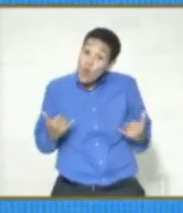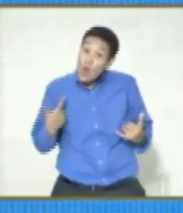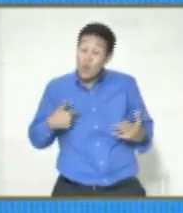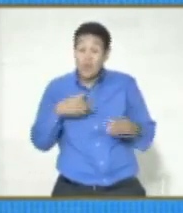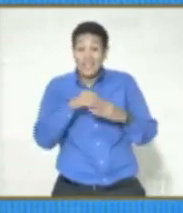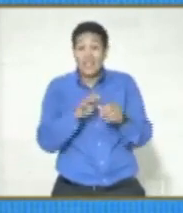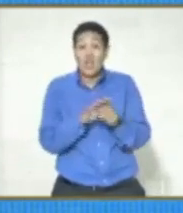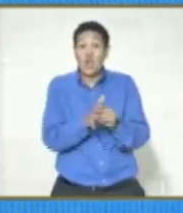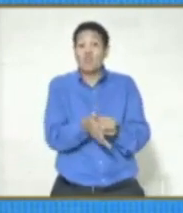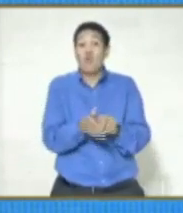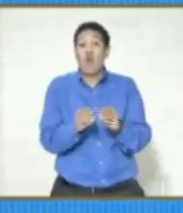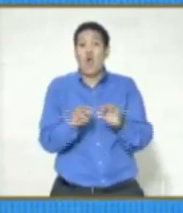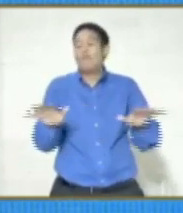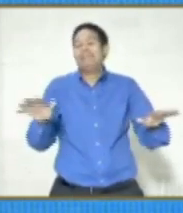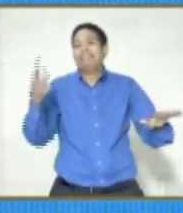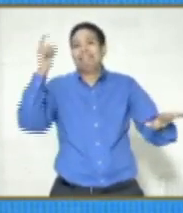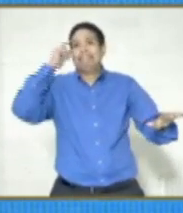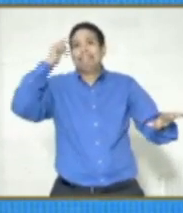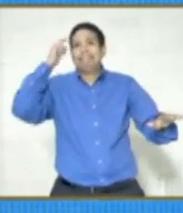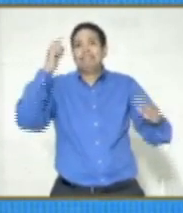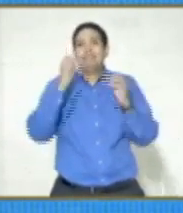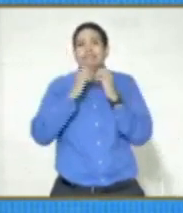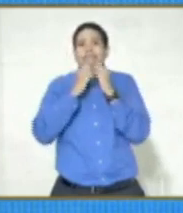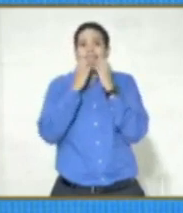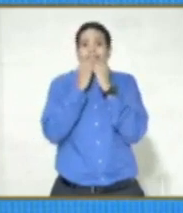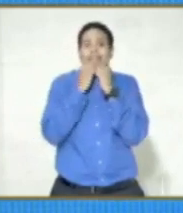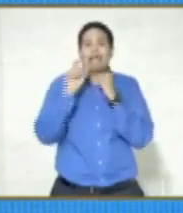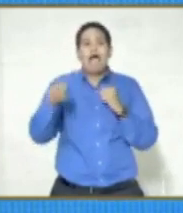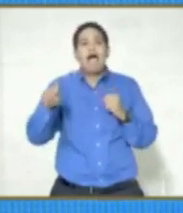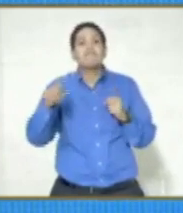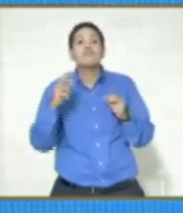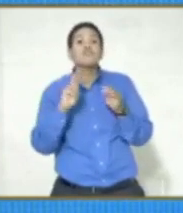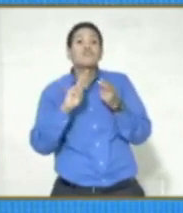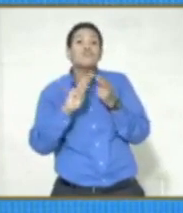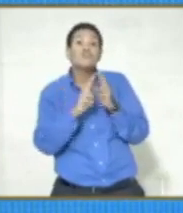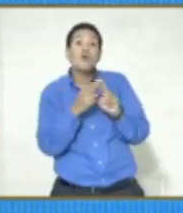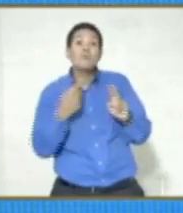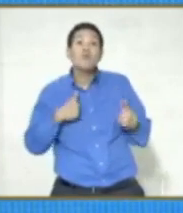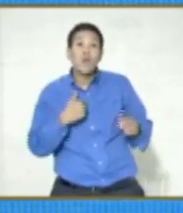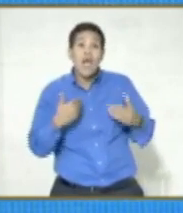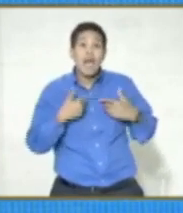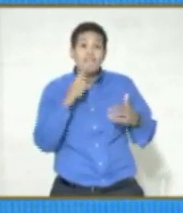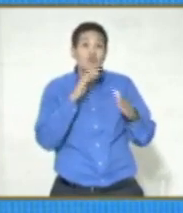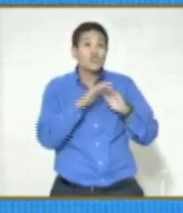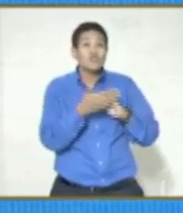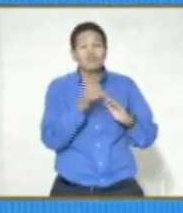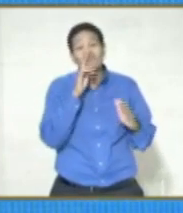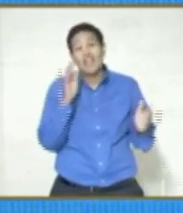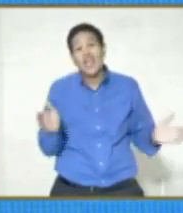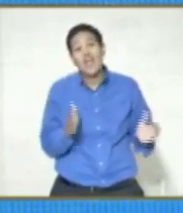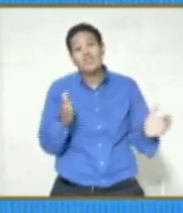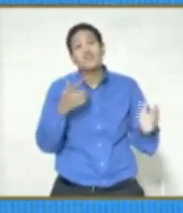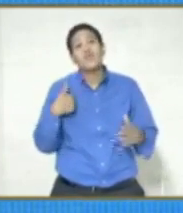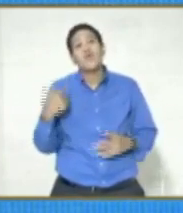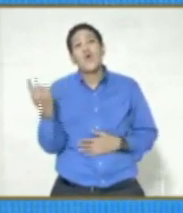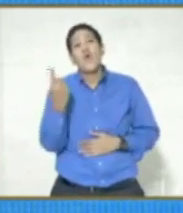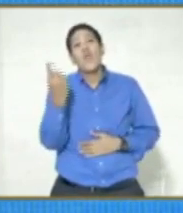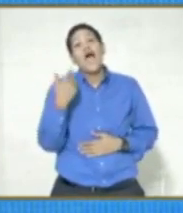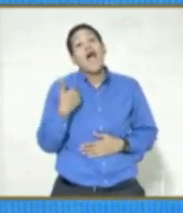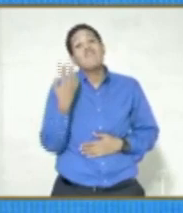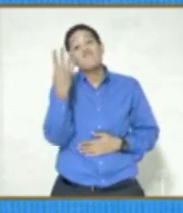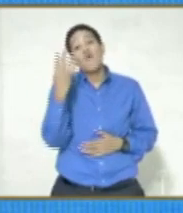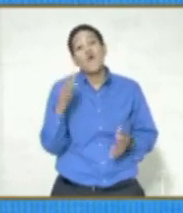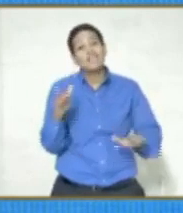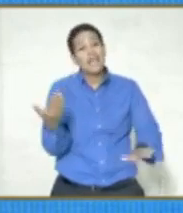COVID outbreak. And just to mention, the figures that we have for Jamaica are very encouraging. We only have 4 deaths so